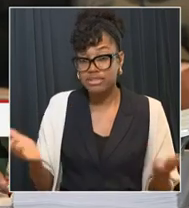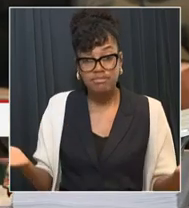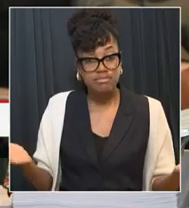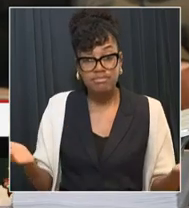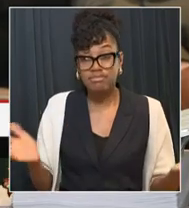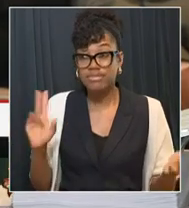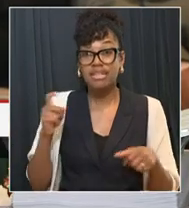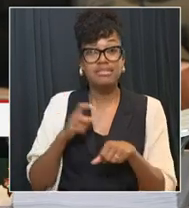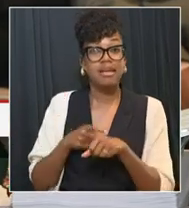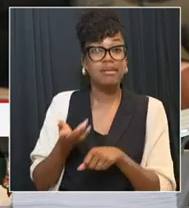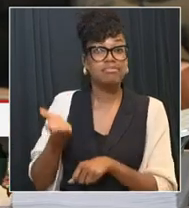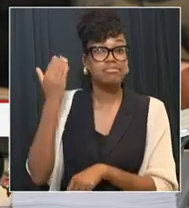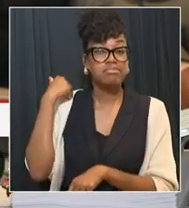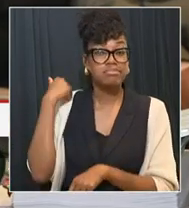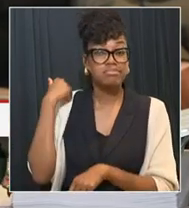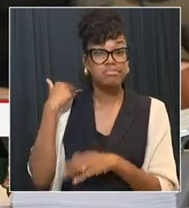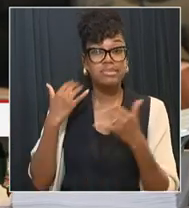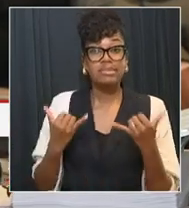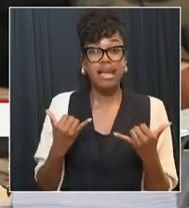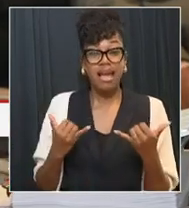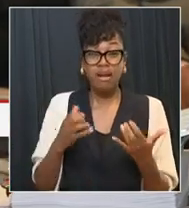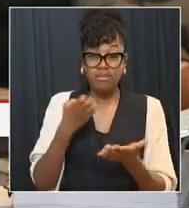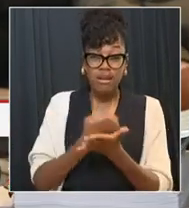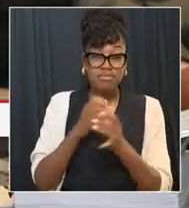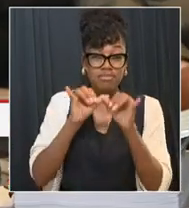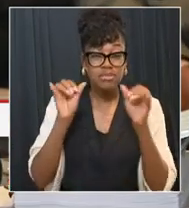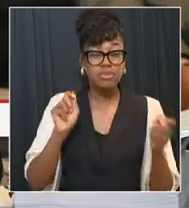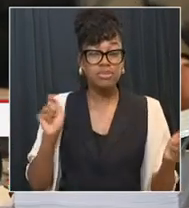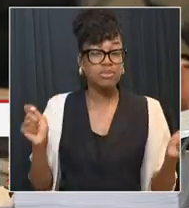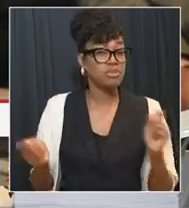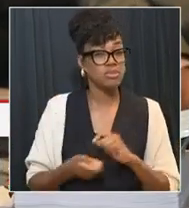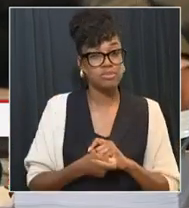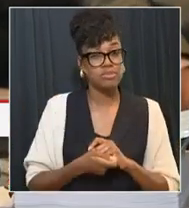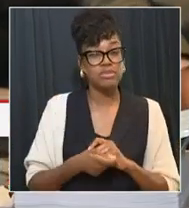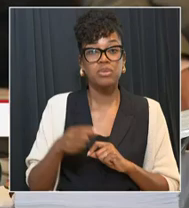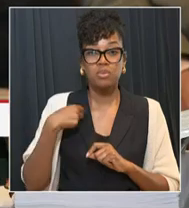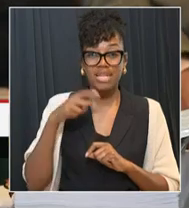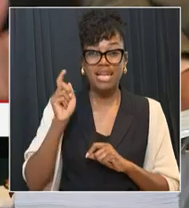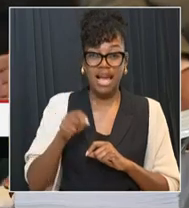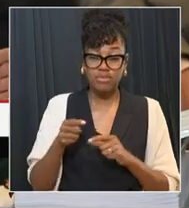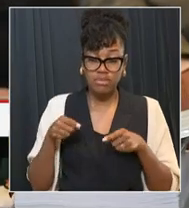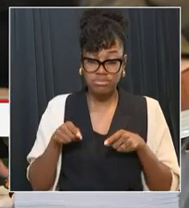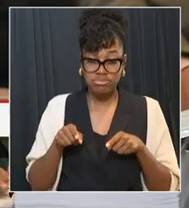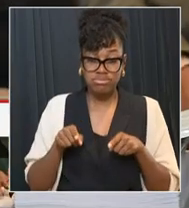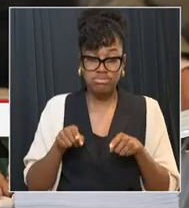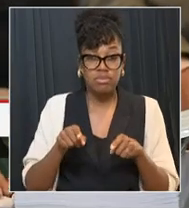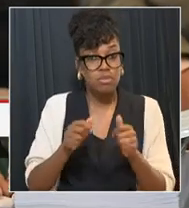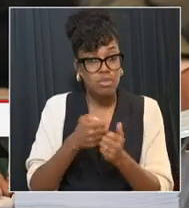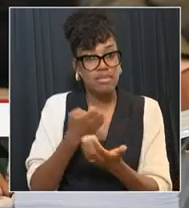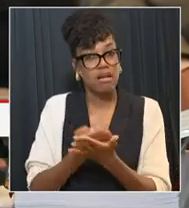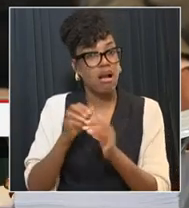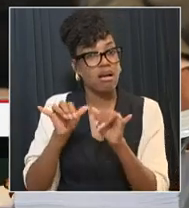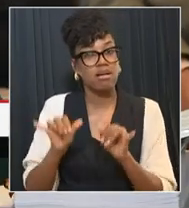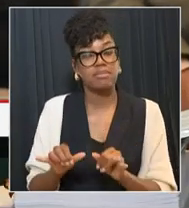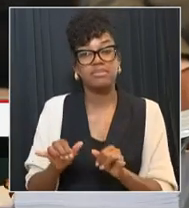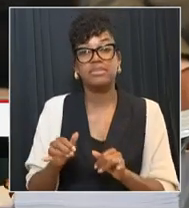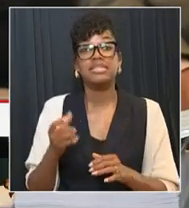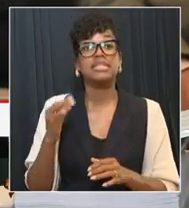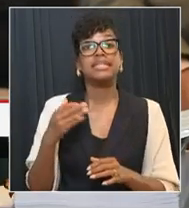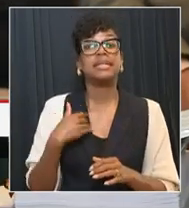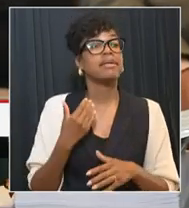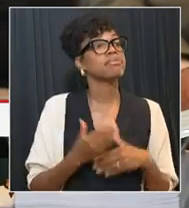Okay? We have a shifting economy. And if we don't shift with it, we will be a city that